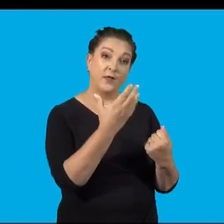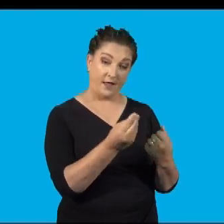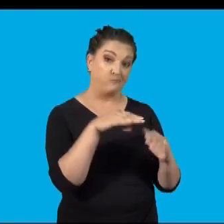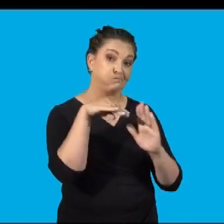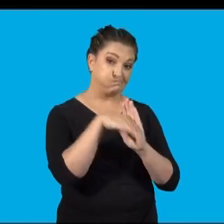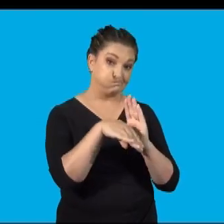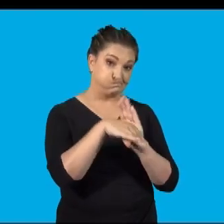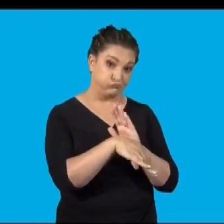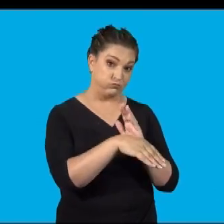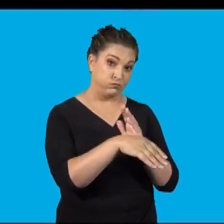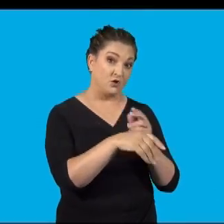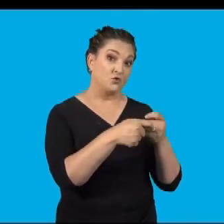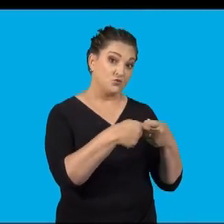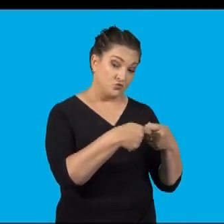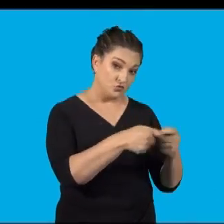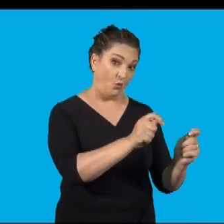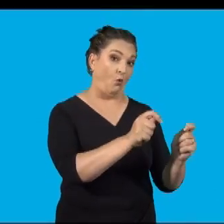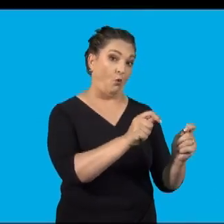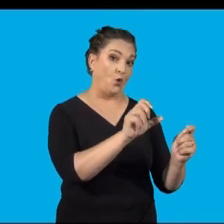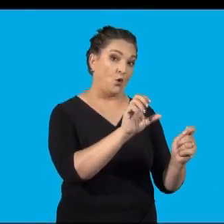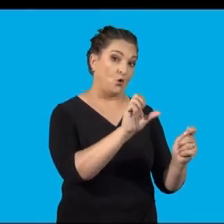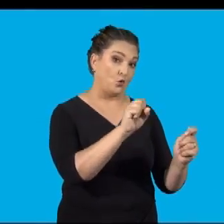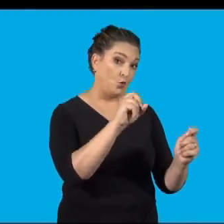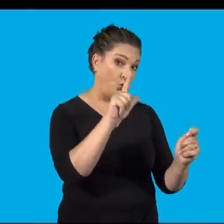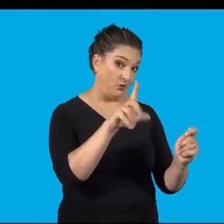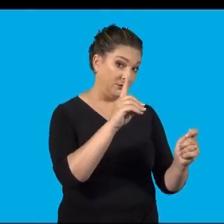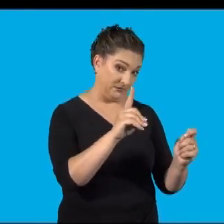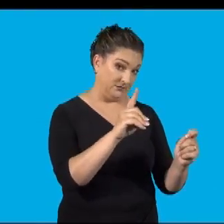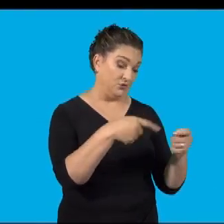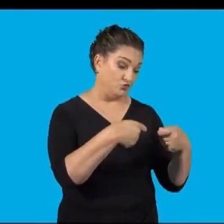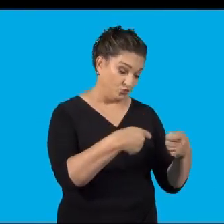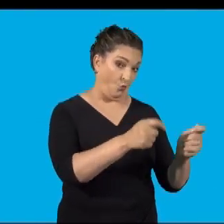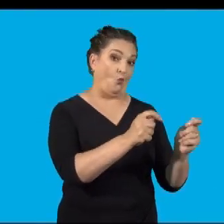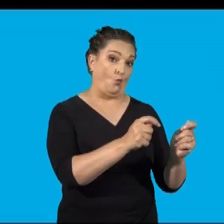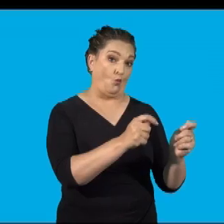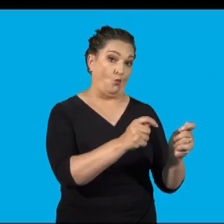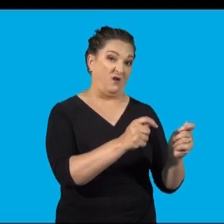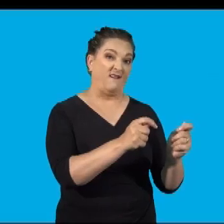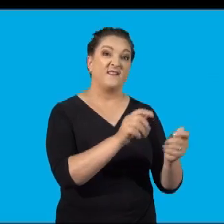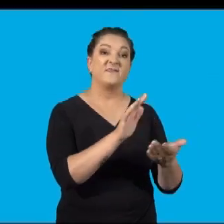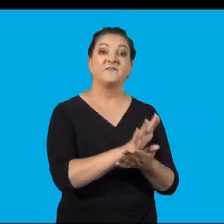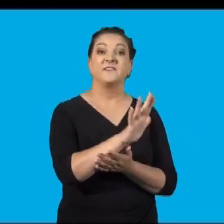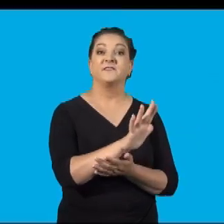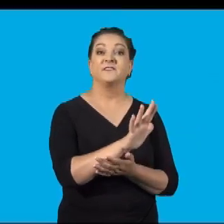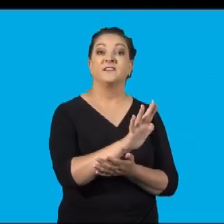have depreciation for the sold. We calculated that one. You remember that? That was your